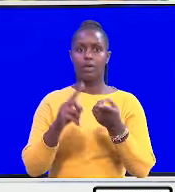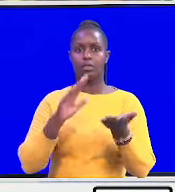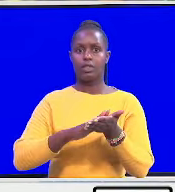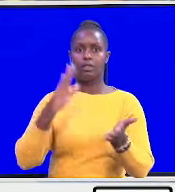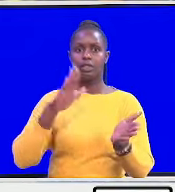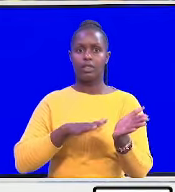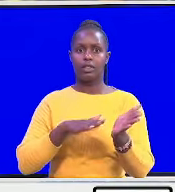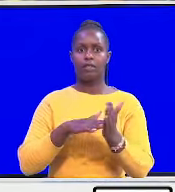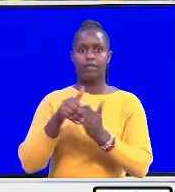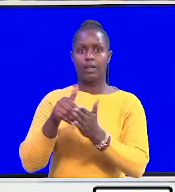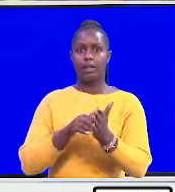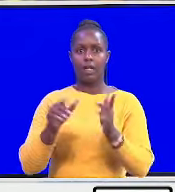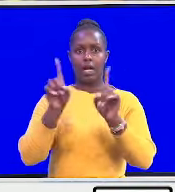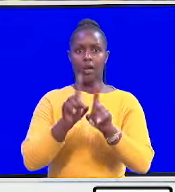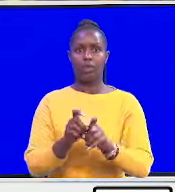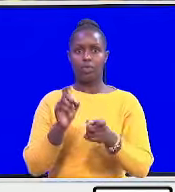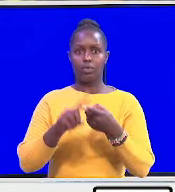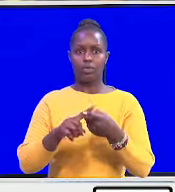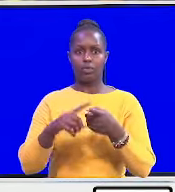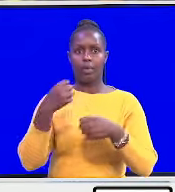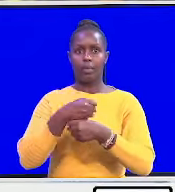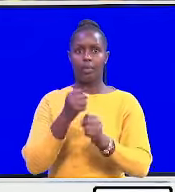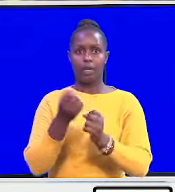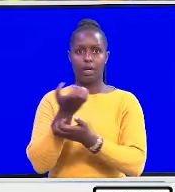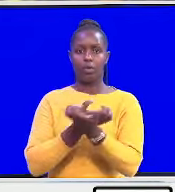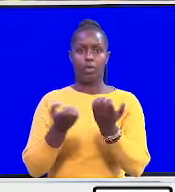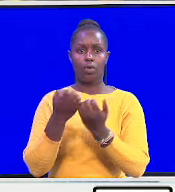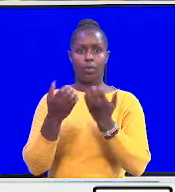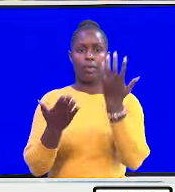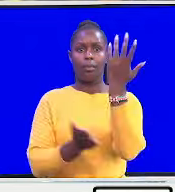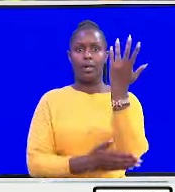to consequently deepen the economic divide in our society.